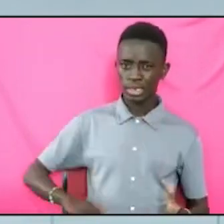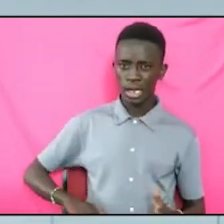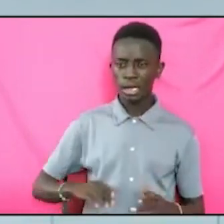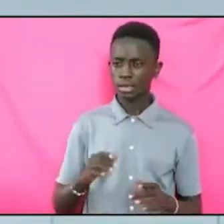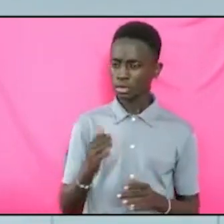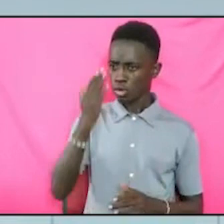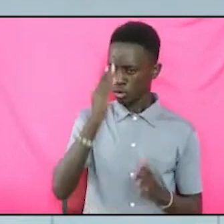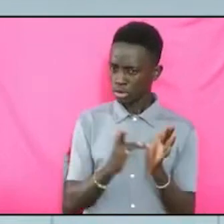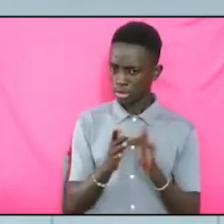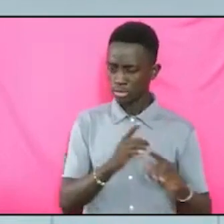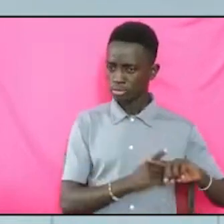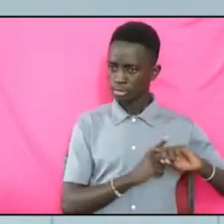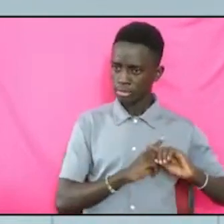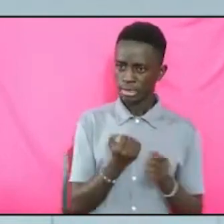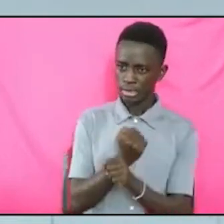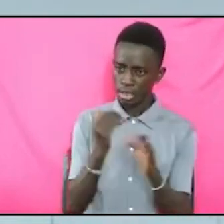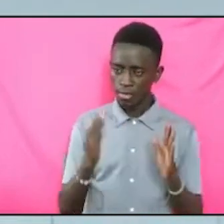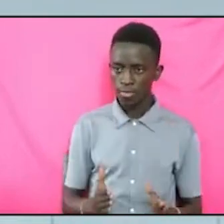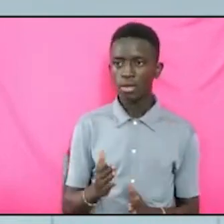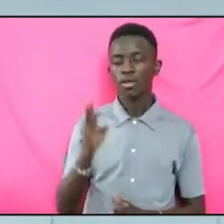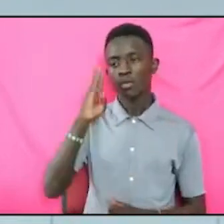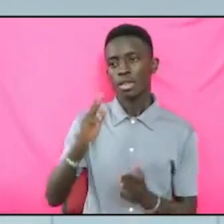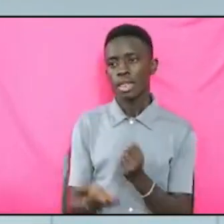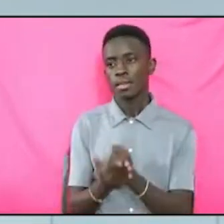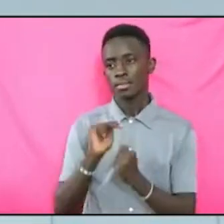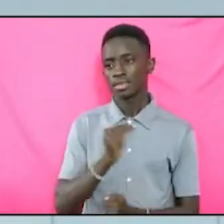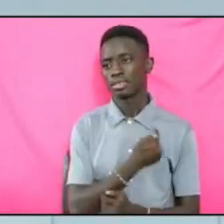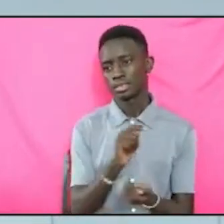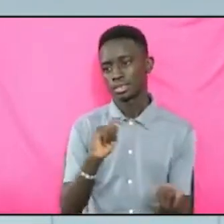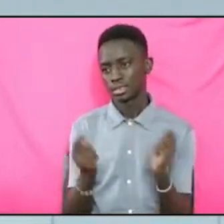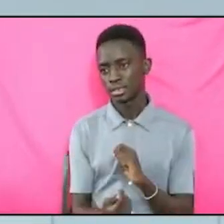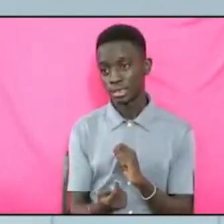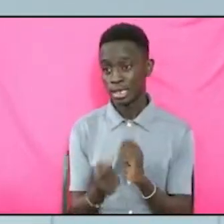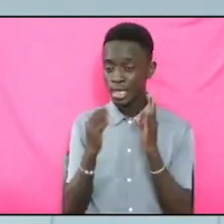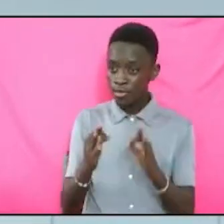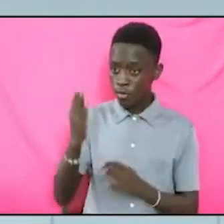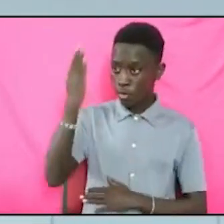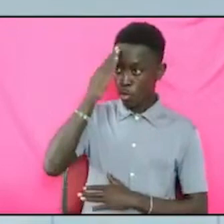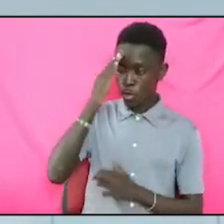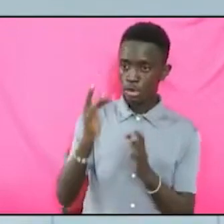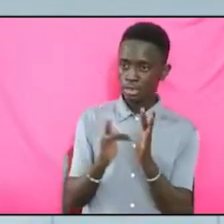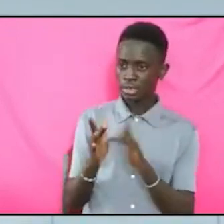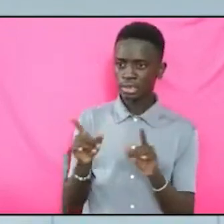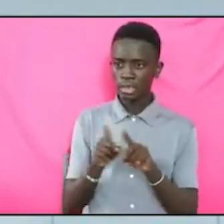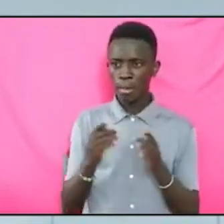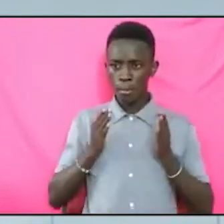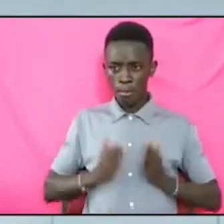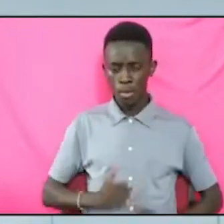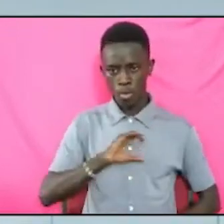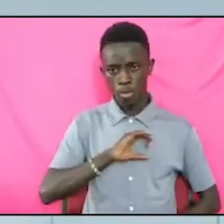us. I repeat again, knowing the Lord as our personal Savior changes everything about us.